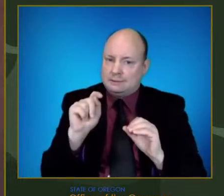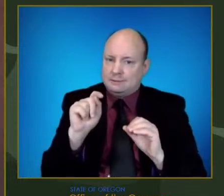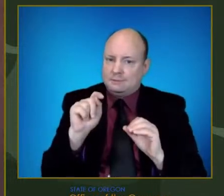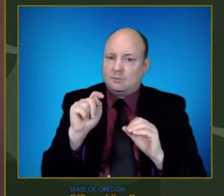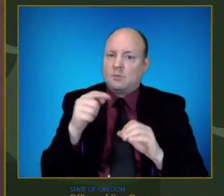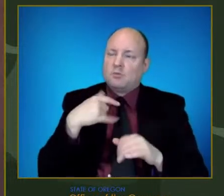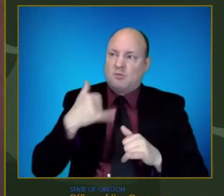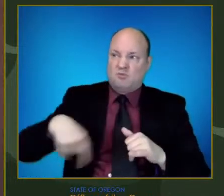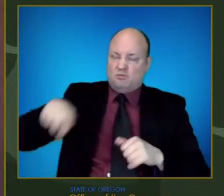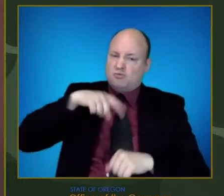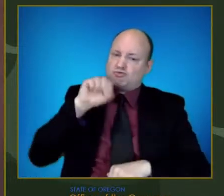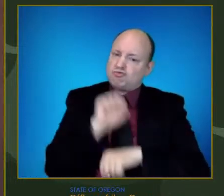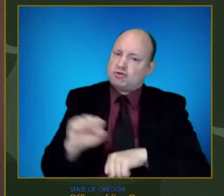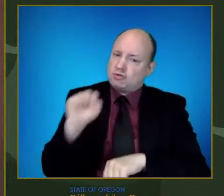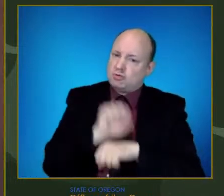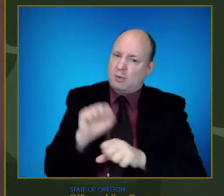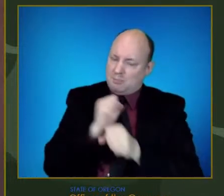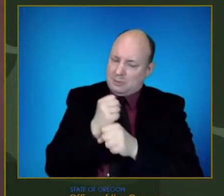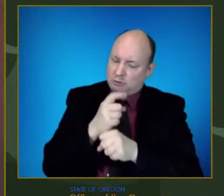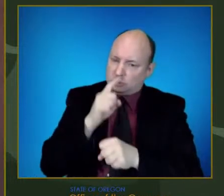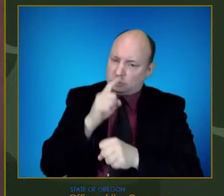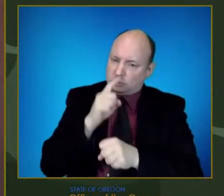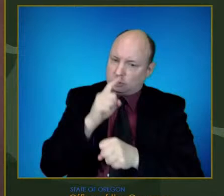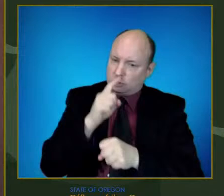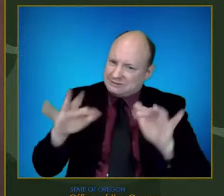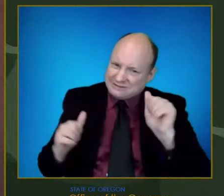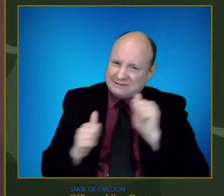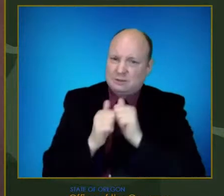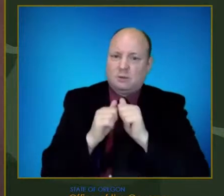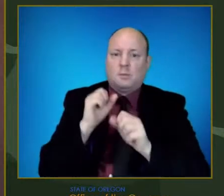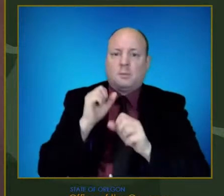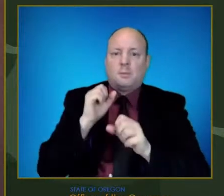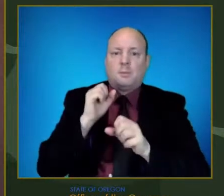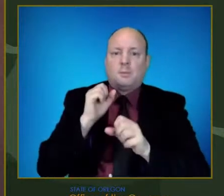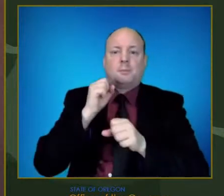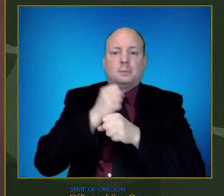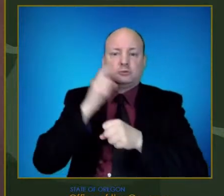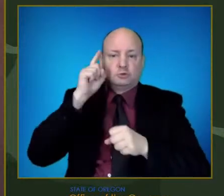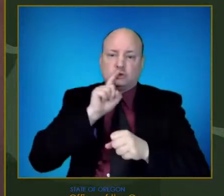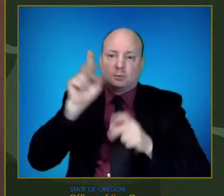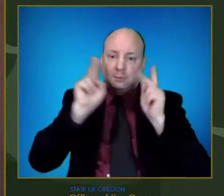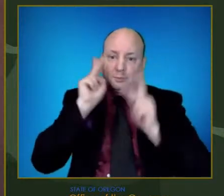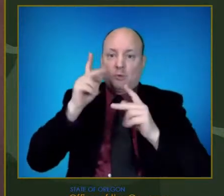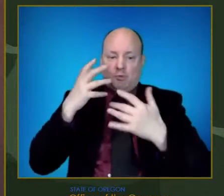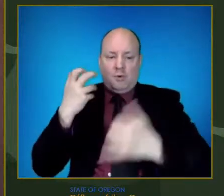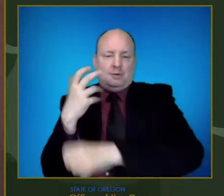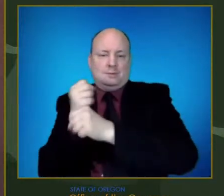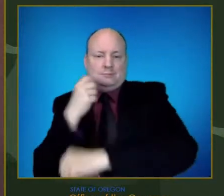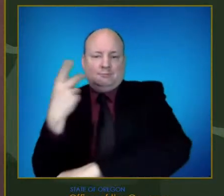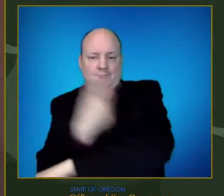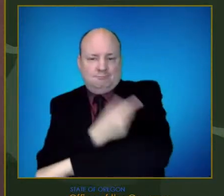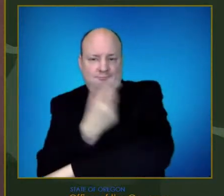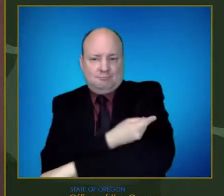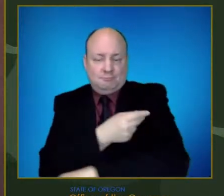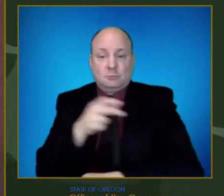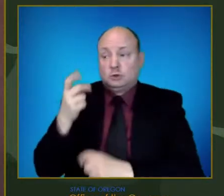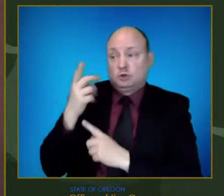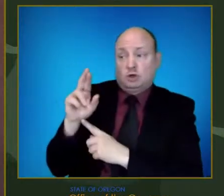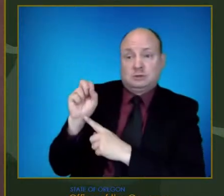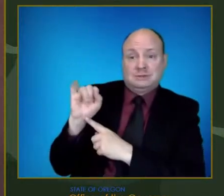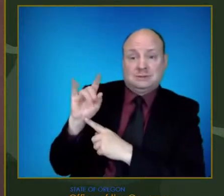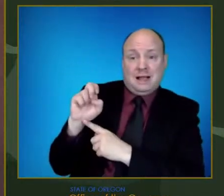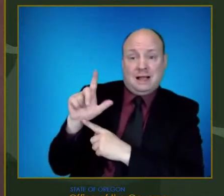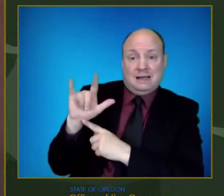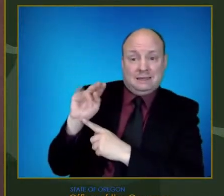get more Oregonians vaccinated. And as Dr. Seidlinger said, we have variants present in communities around